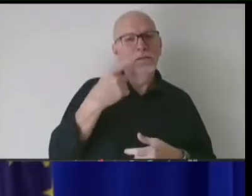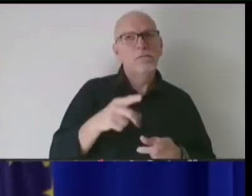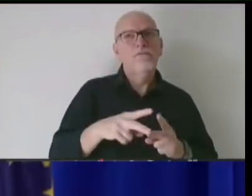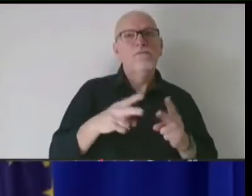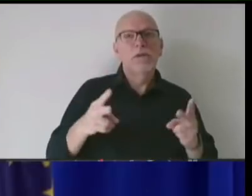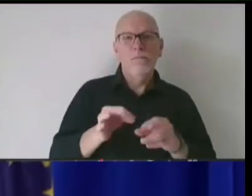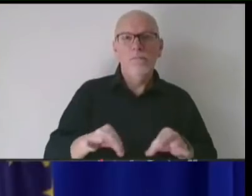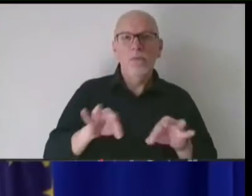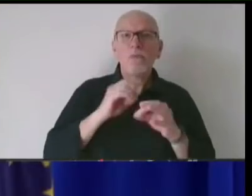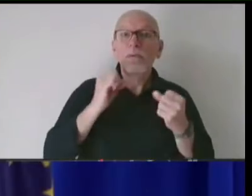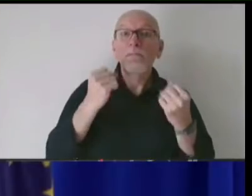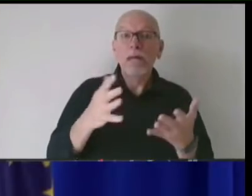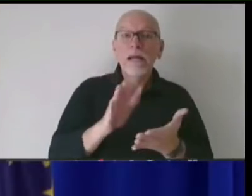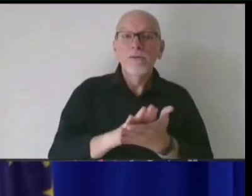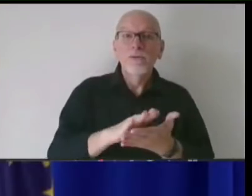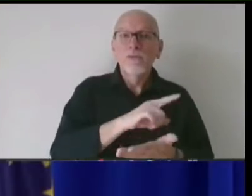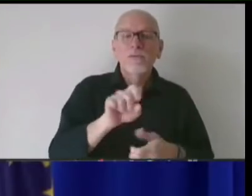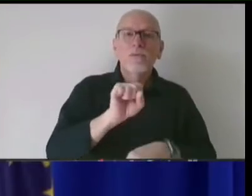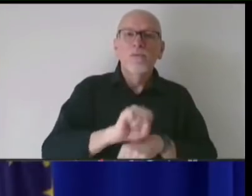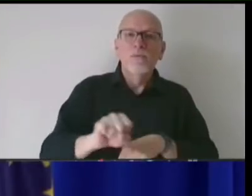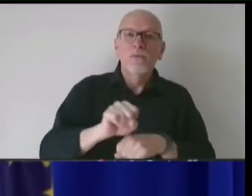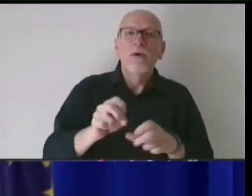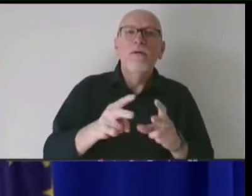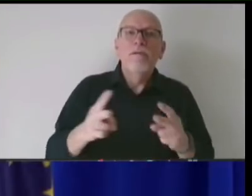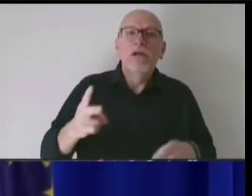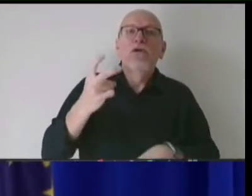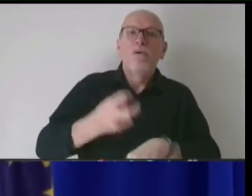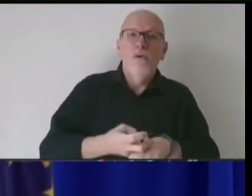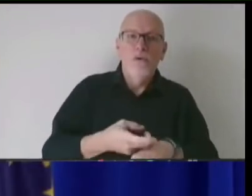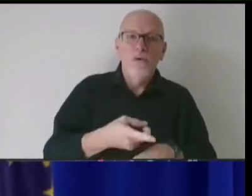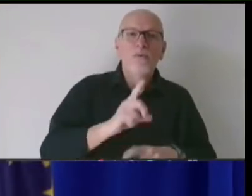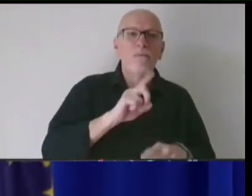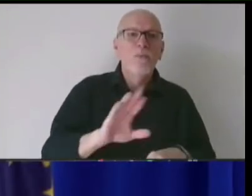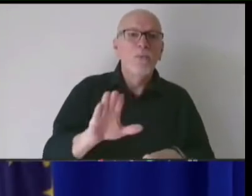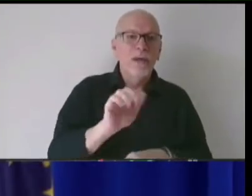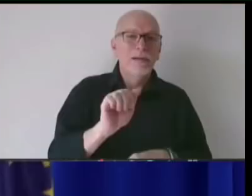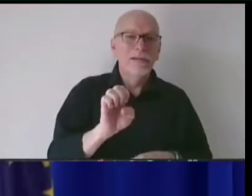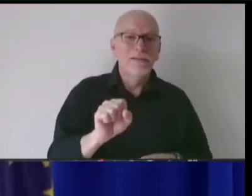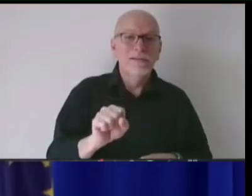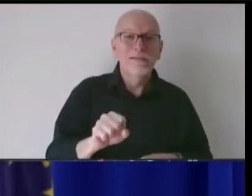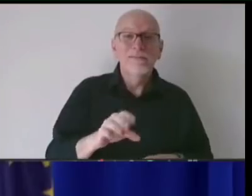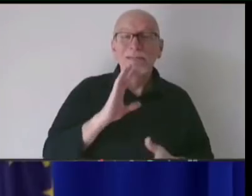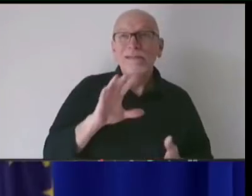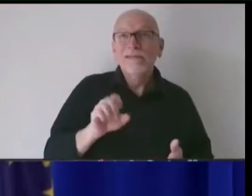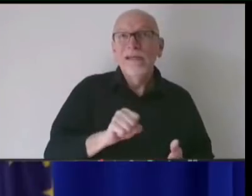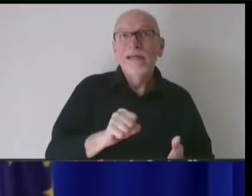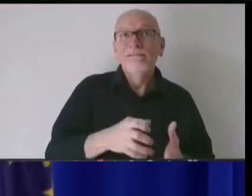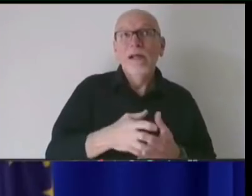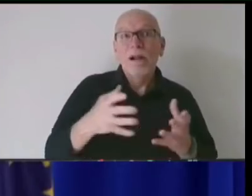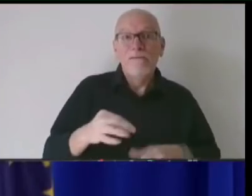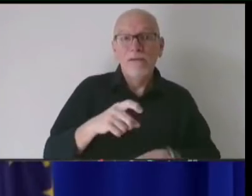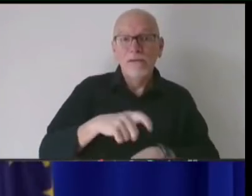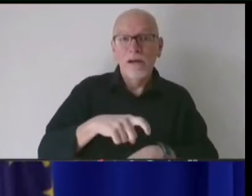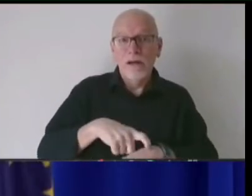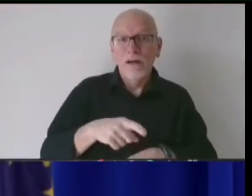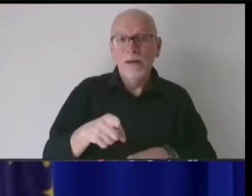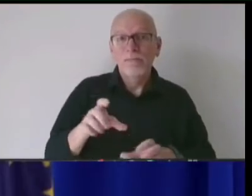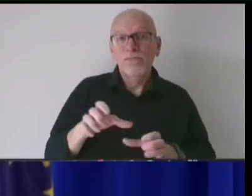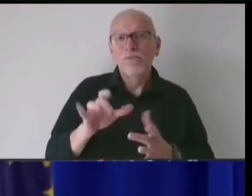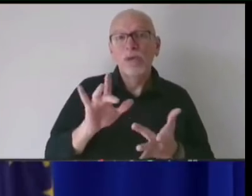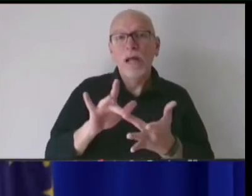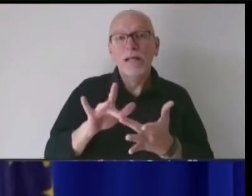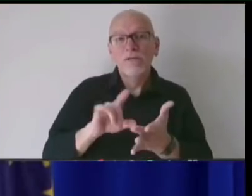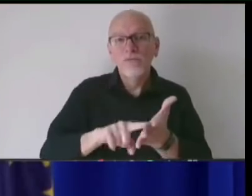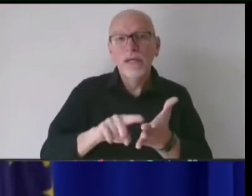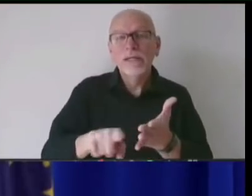important. There are a lot of schools that are working very, very hard to report their cases, and it takes them a lot of time to do the contact